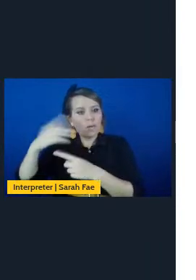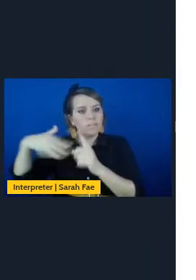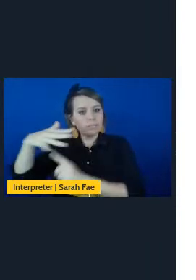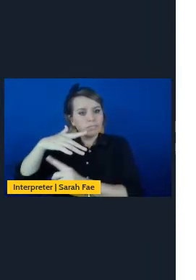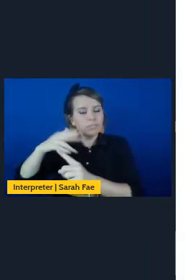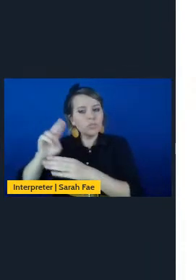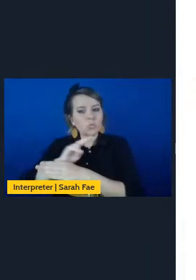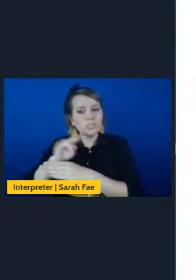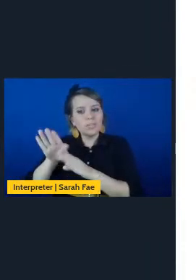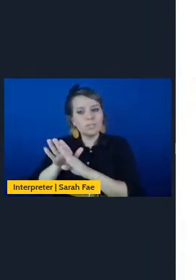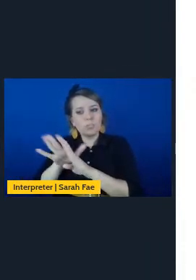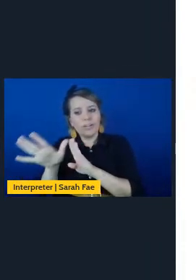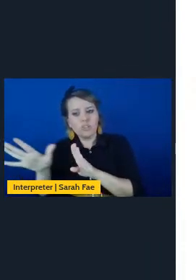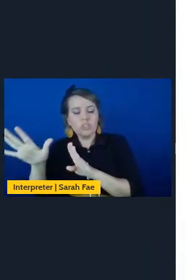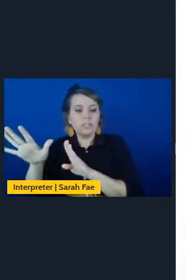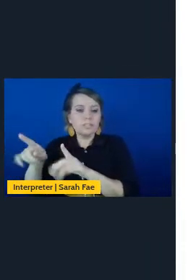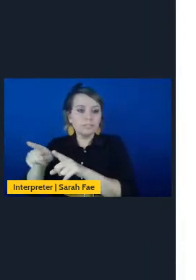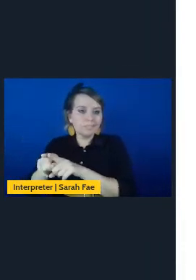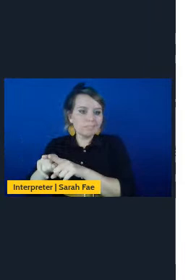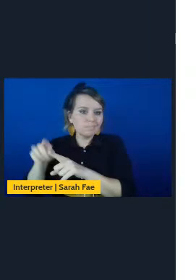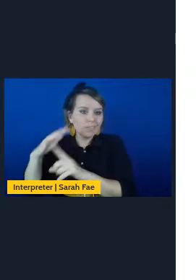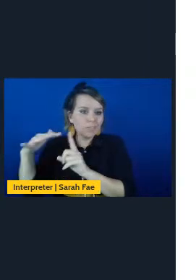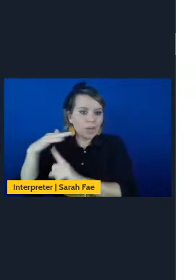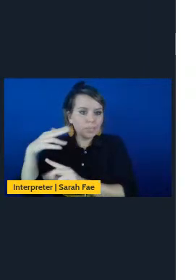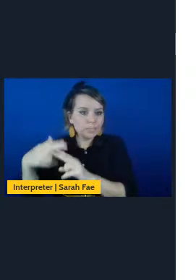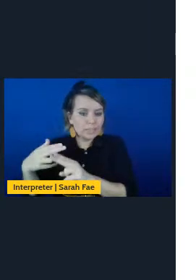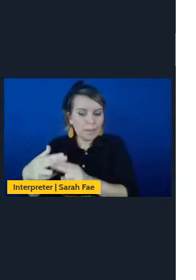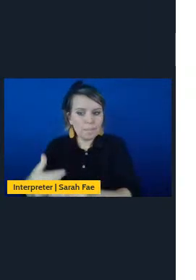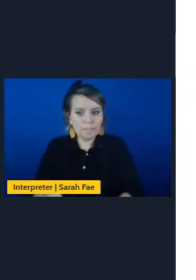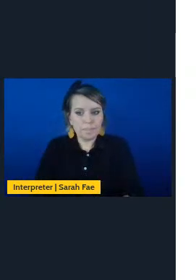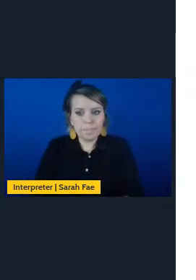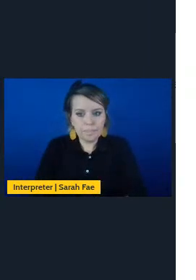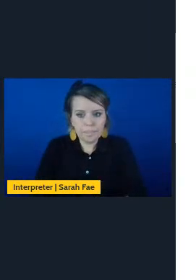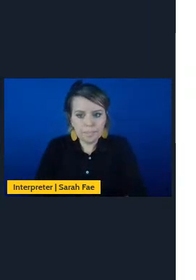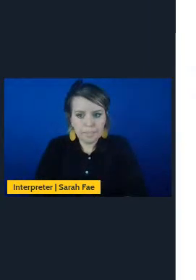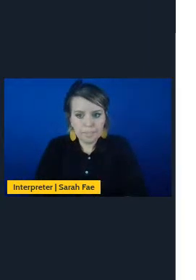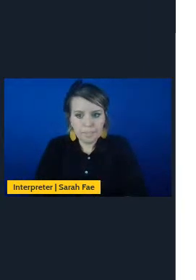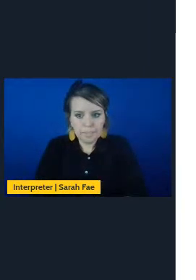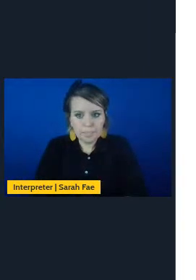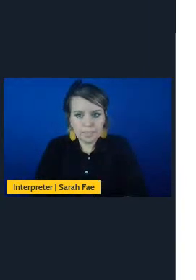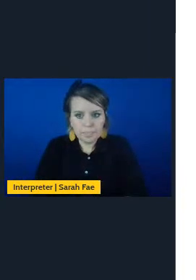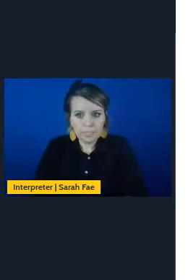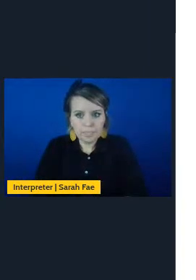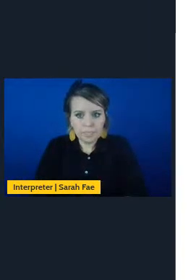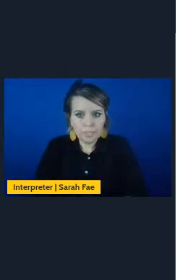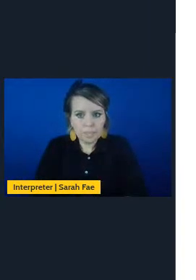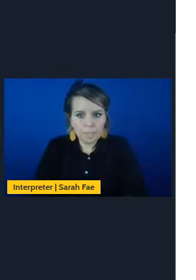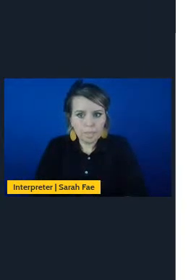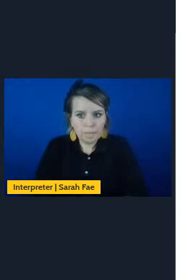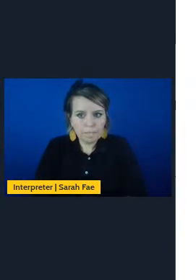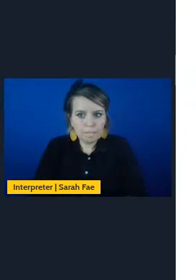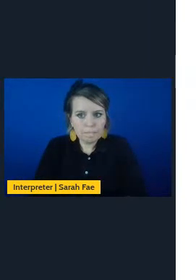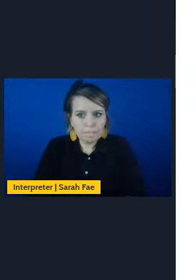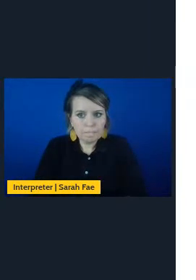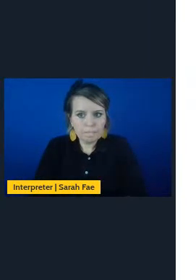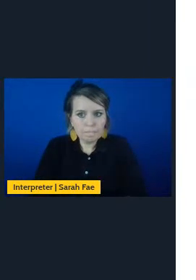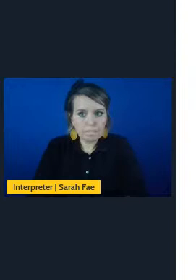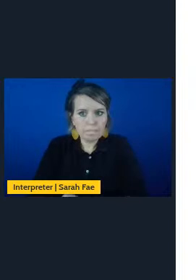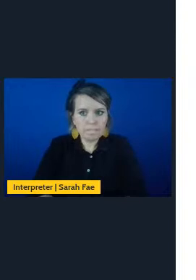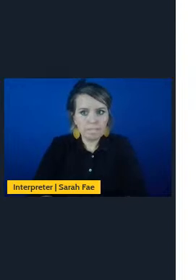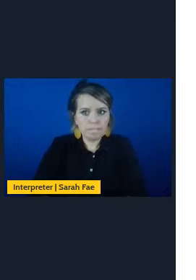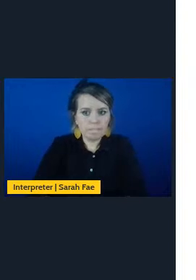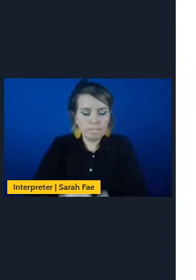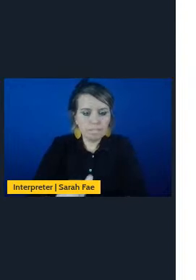the environment name. And when branch is deleted, we trigger another code build project that deletes the